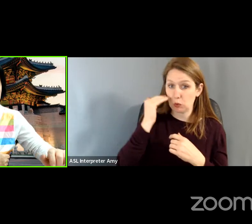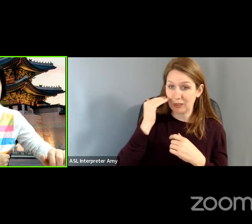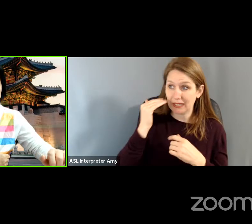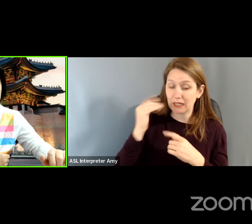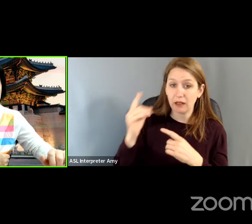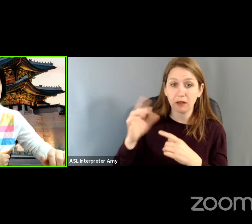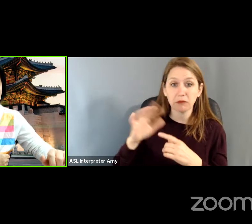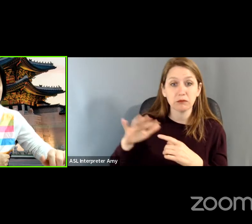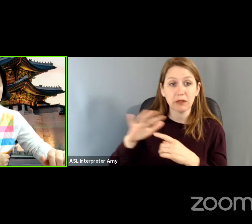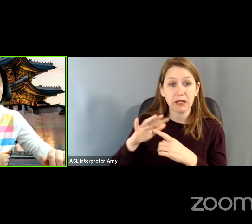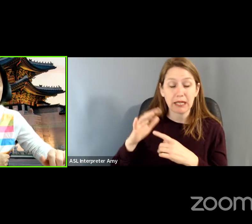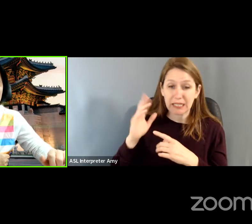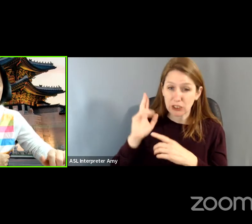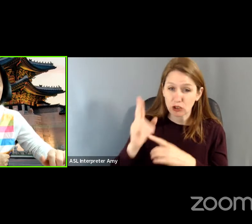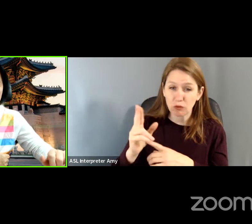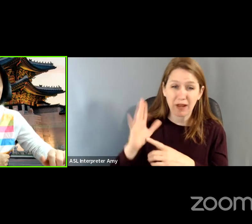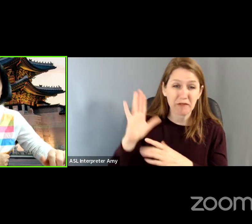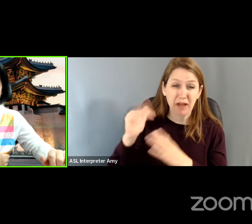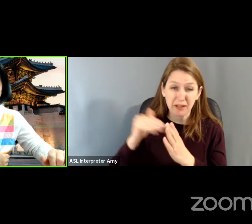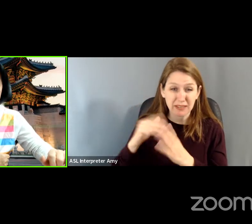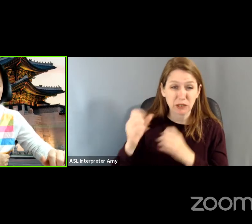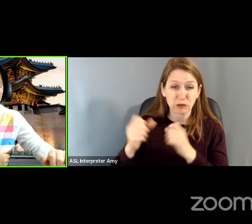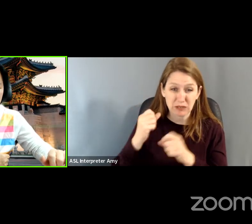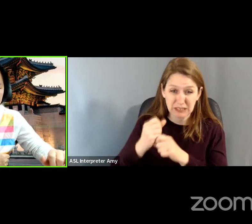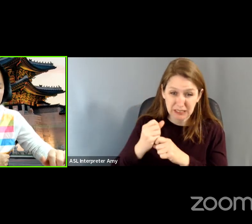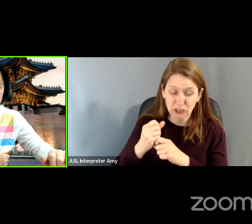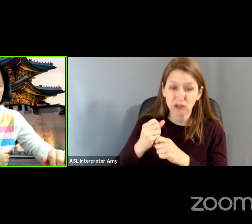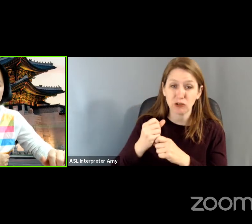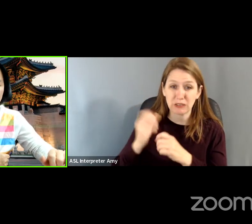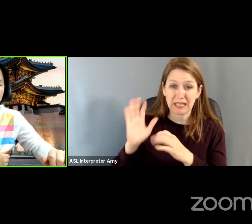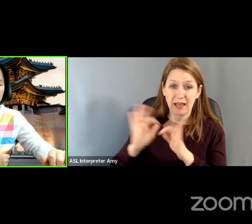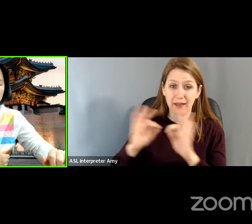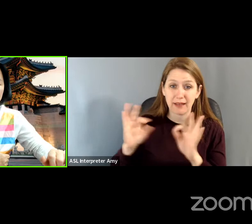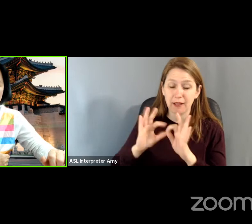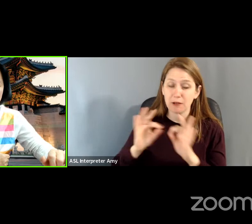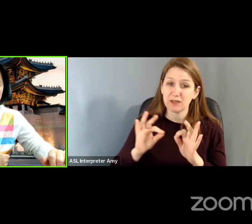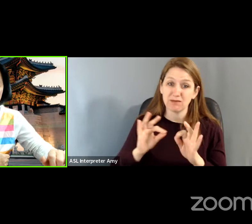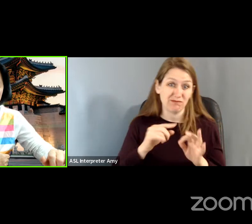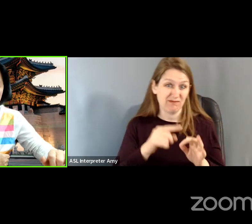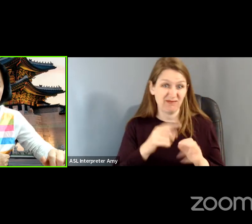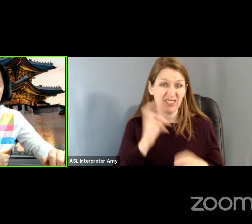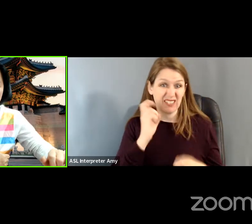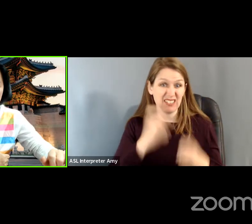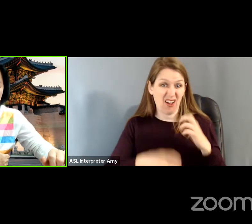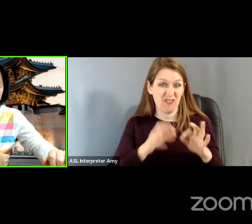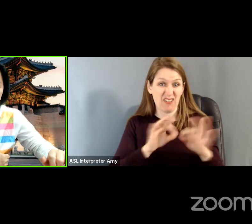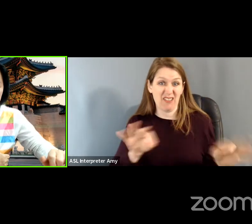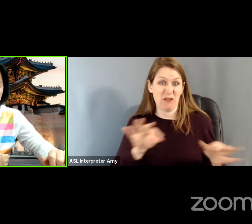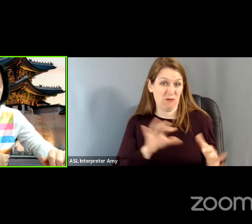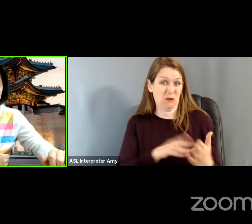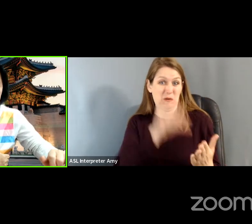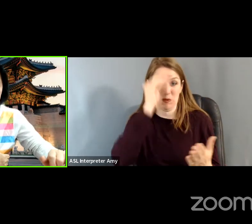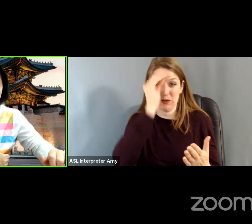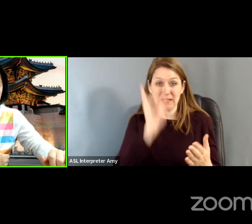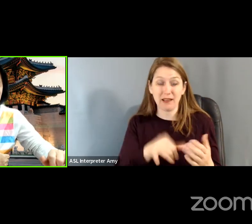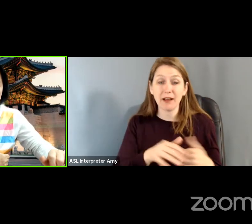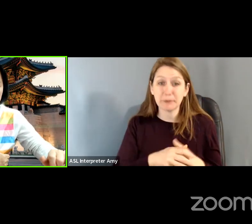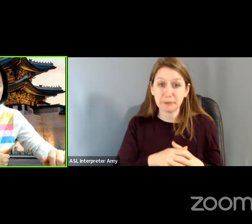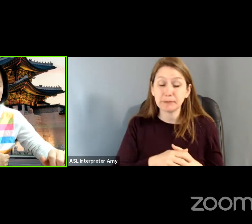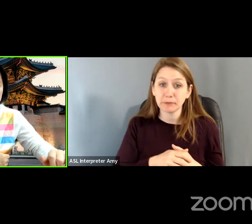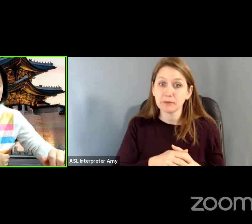years, is not an easy language to learn. First of all, like